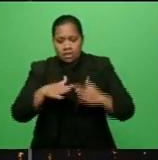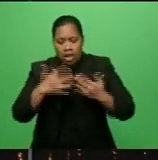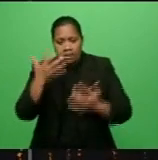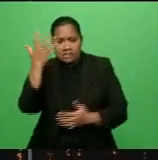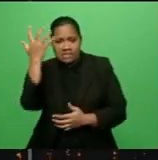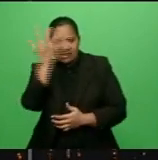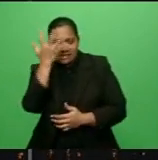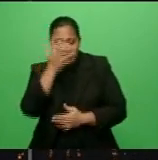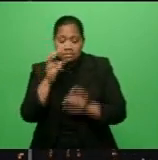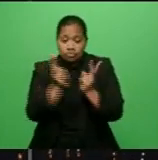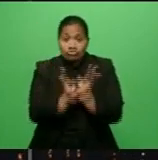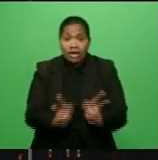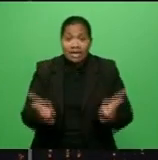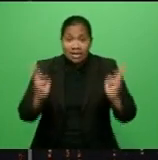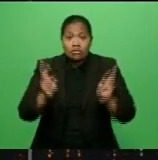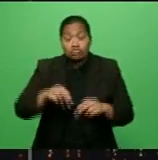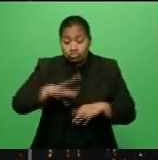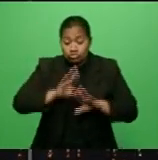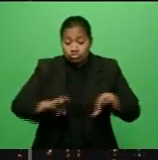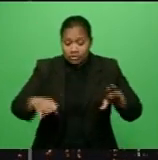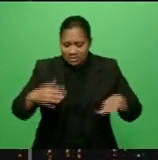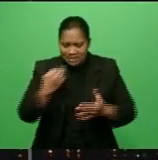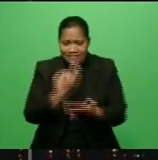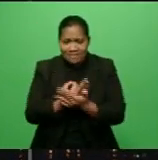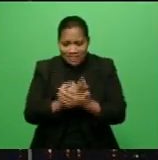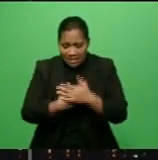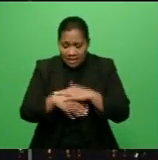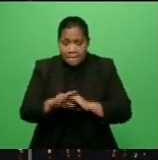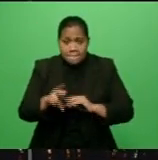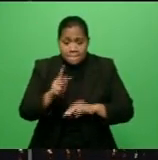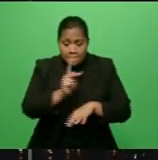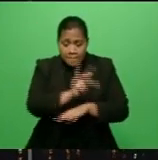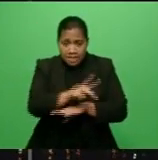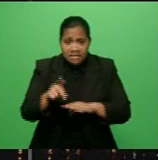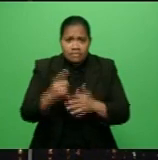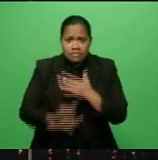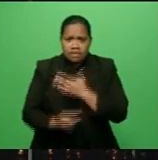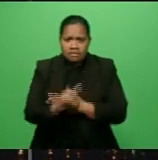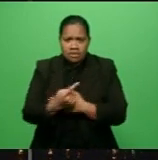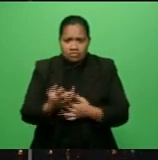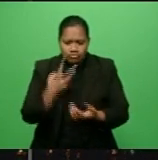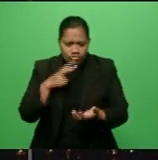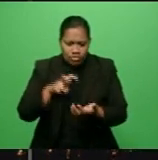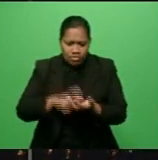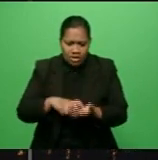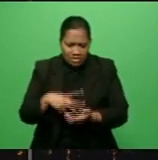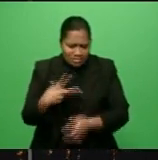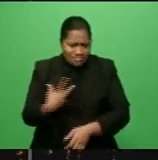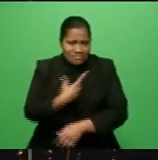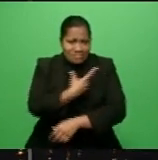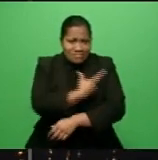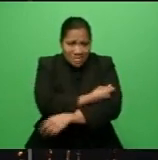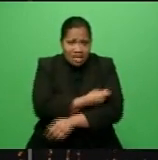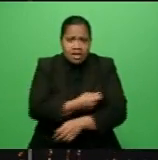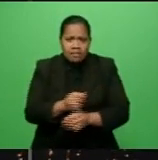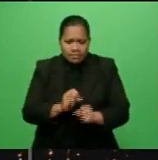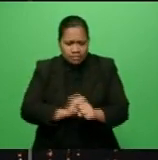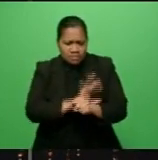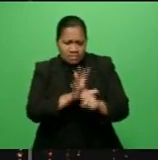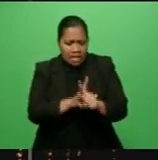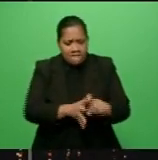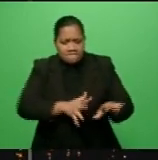United Nations Children's Fund in the Pacific has recorded a decline in vaccination as COVID-19 continues to bring about fear